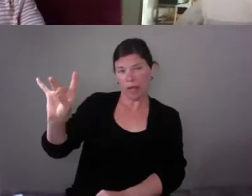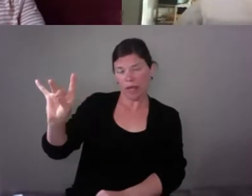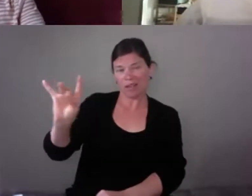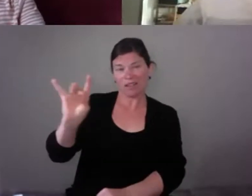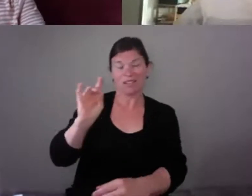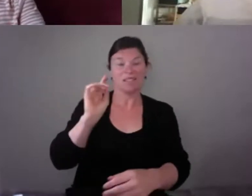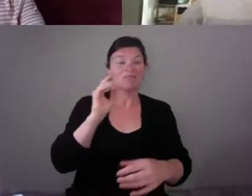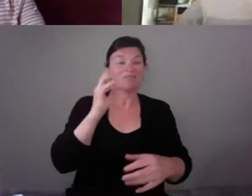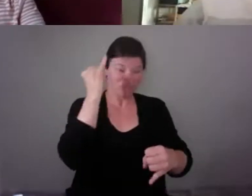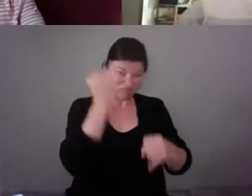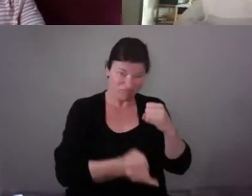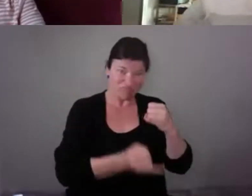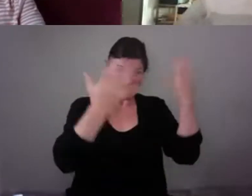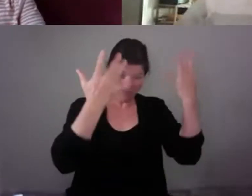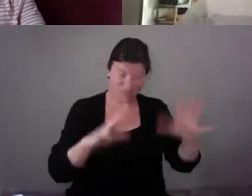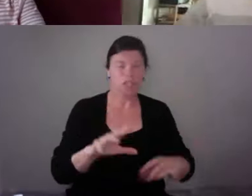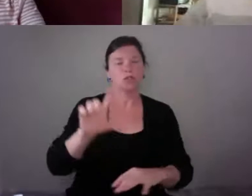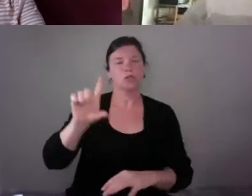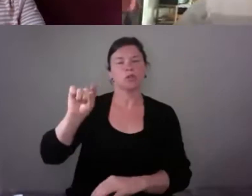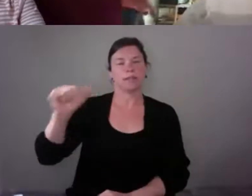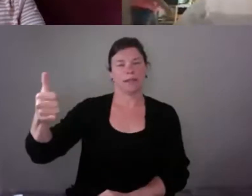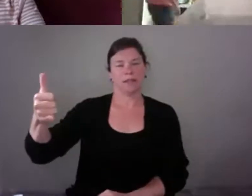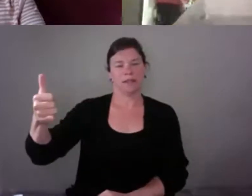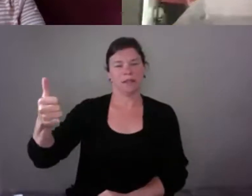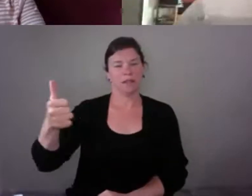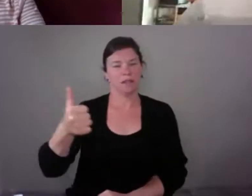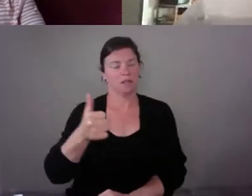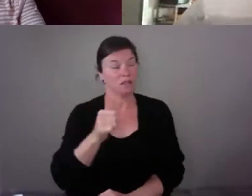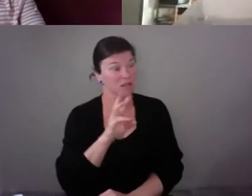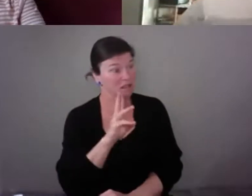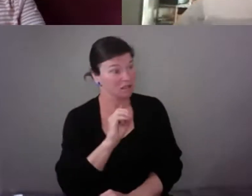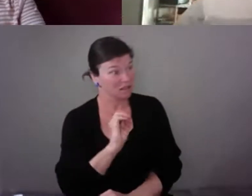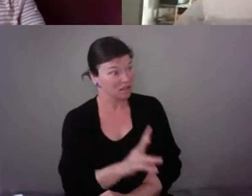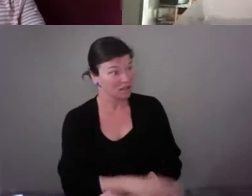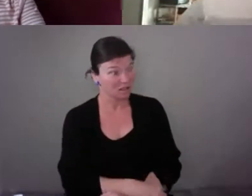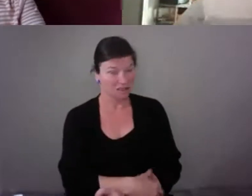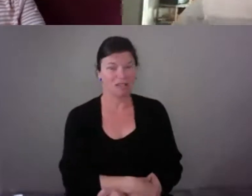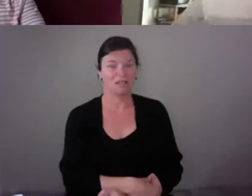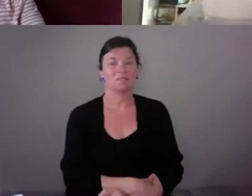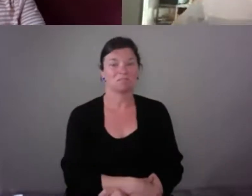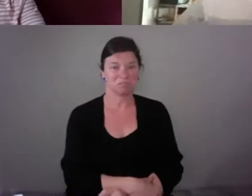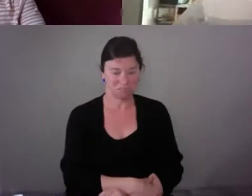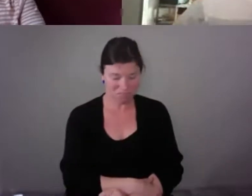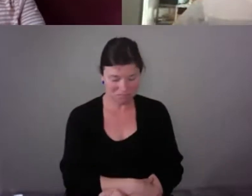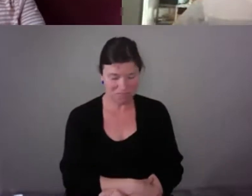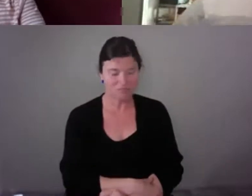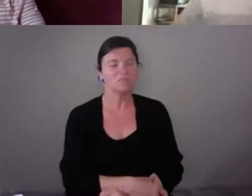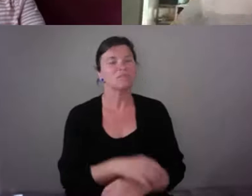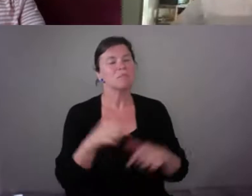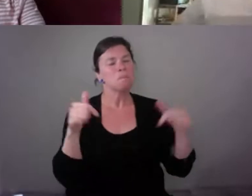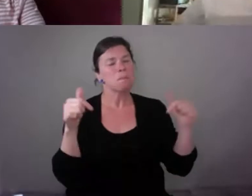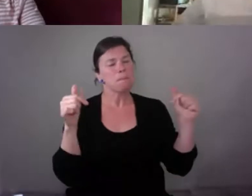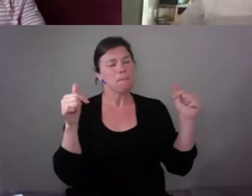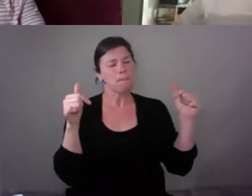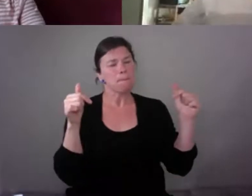Yeah. So the only reason I wanted to Mhm. go over those Oh events yeah, was just to say